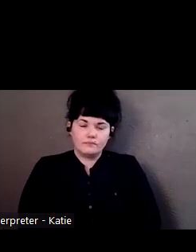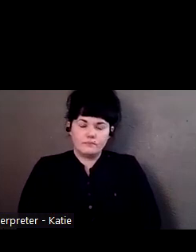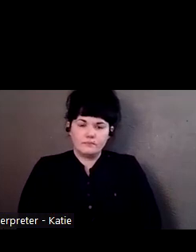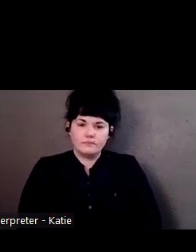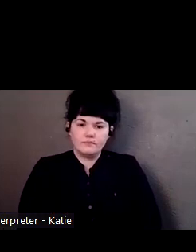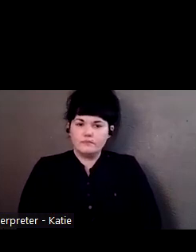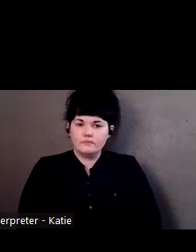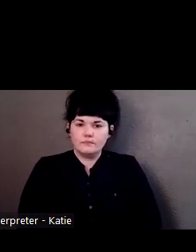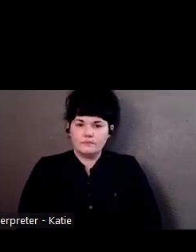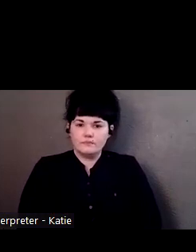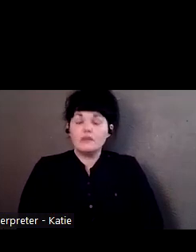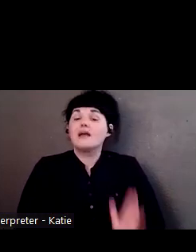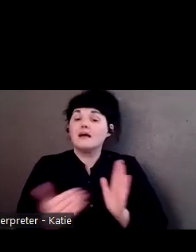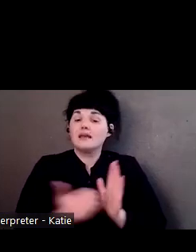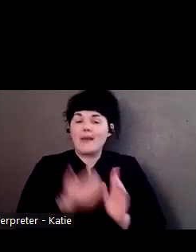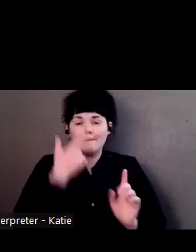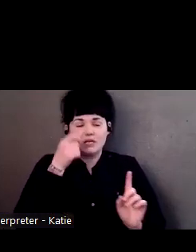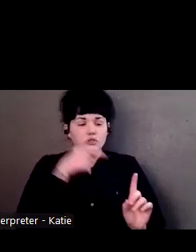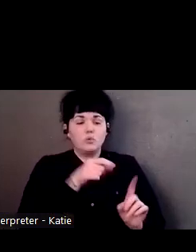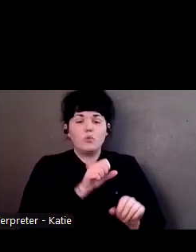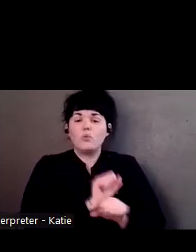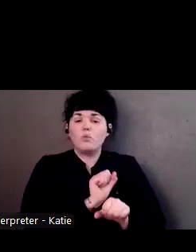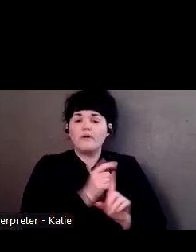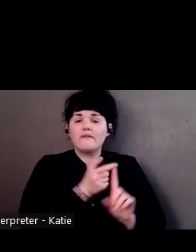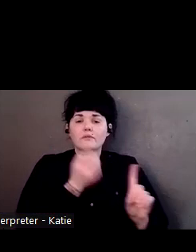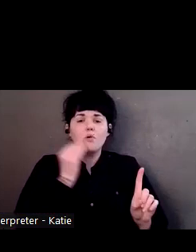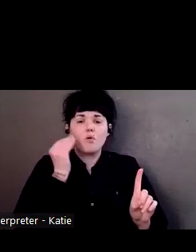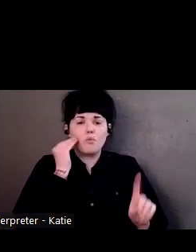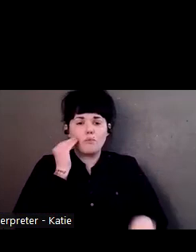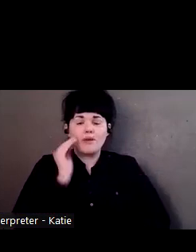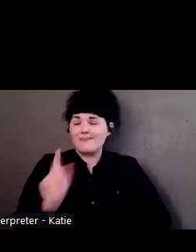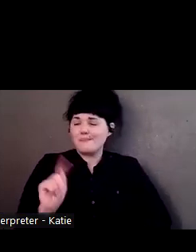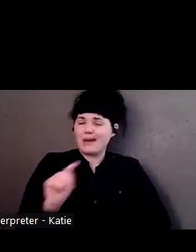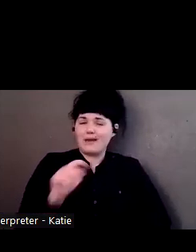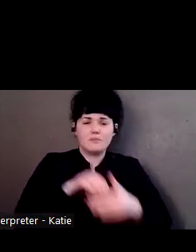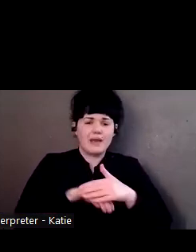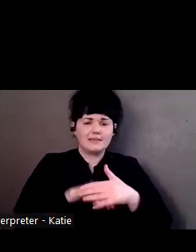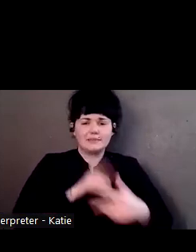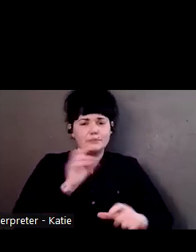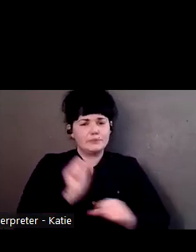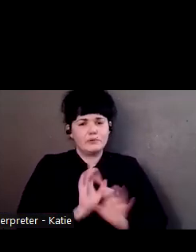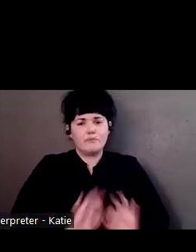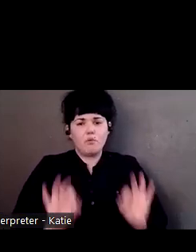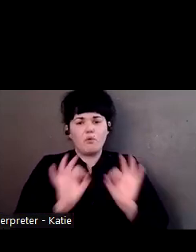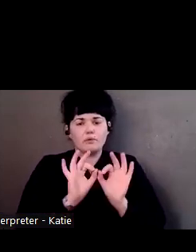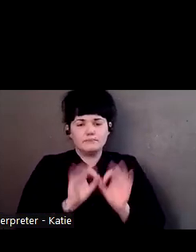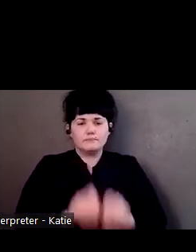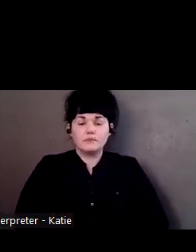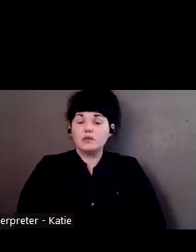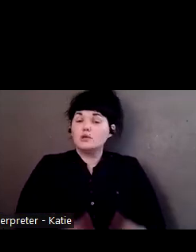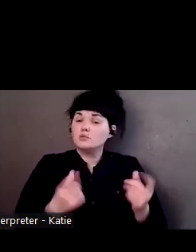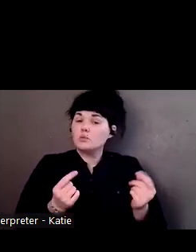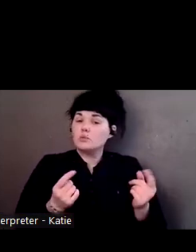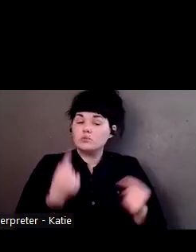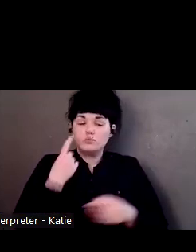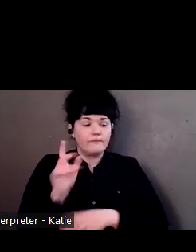Again, because she works from home, it's also important that she have access to her bathroom. So the bathroom modifications included use of a grab bar and